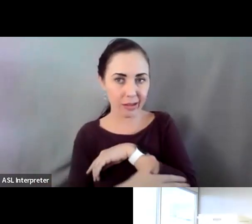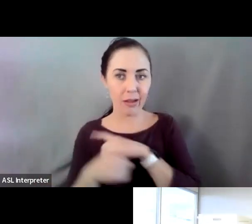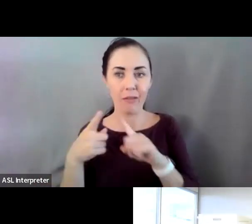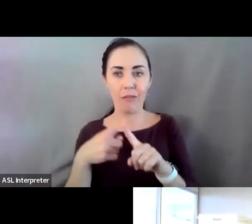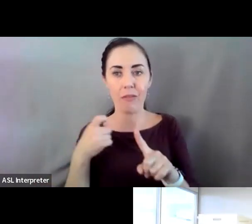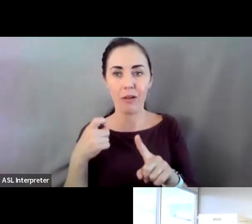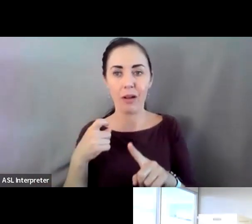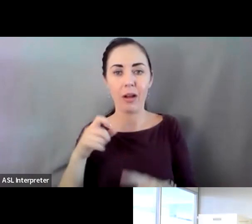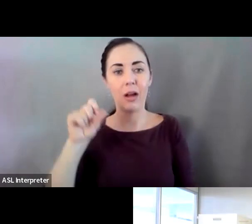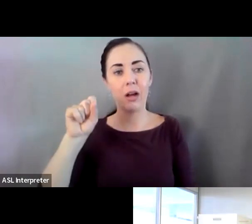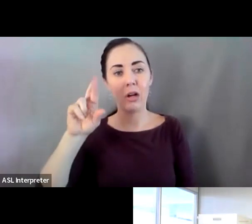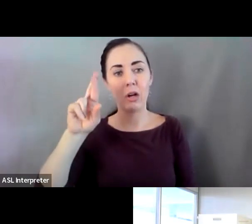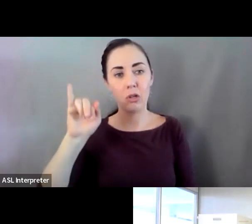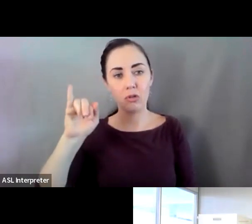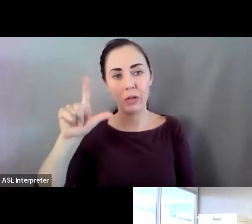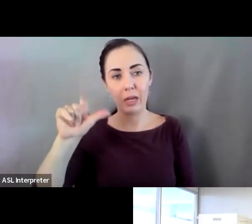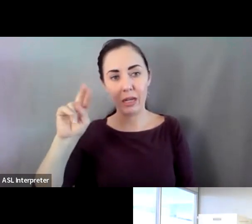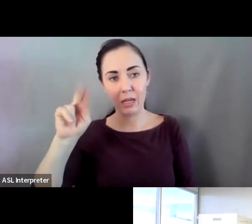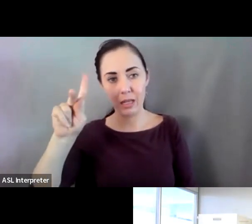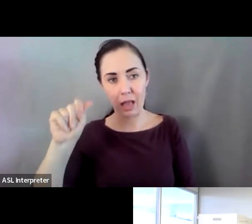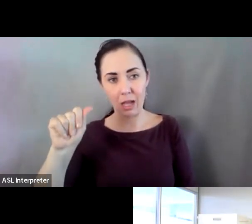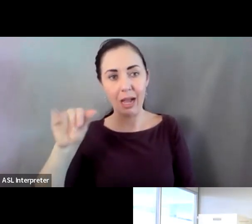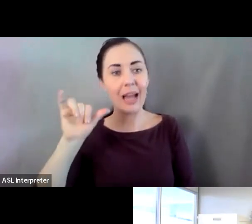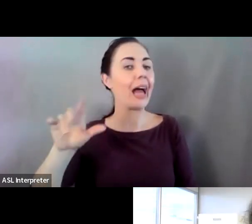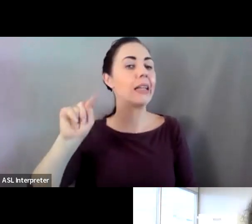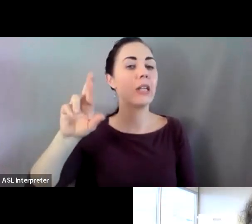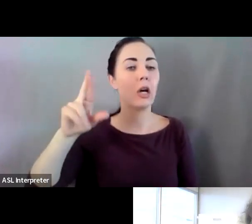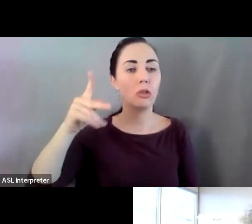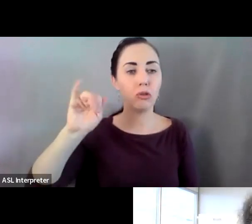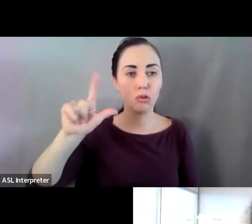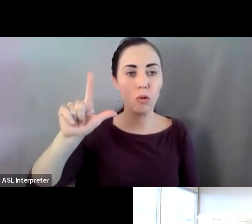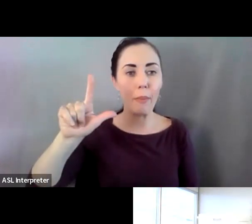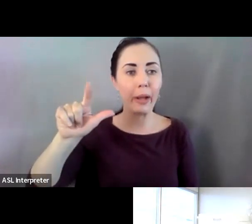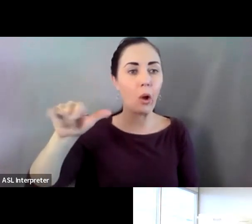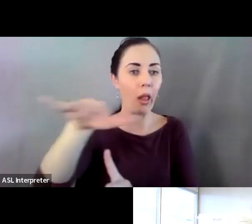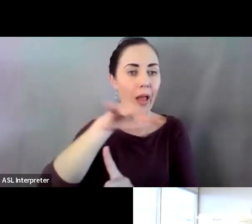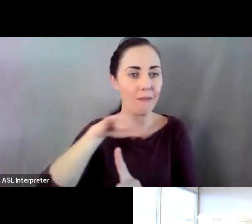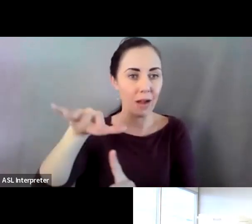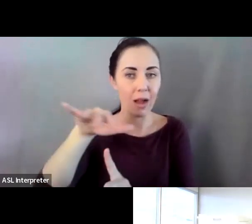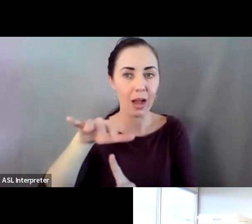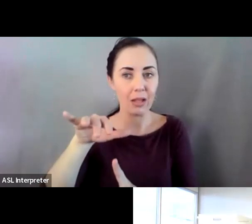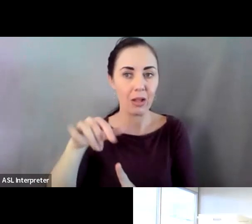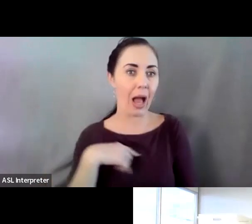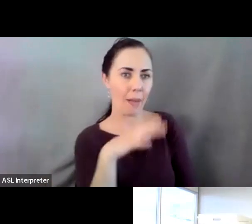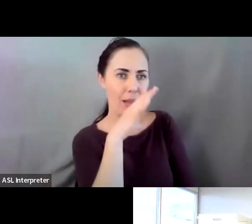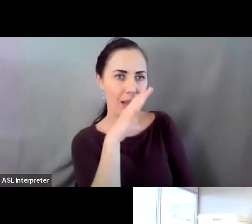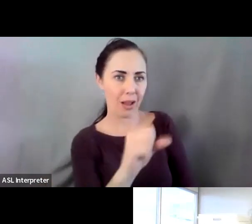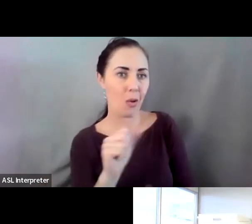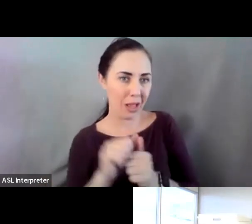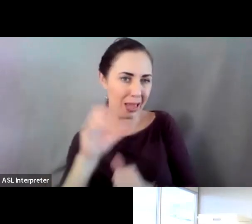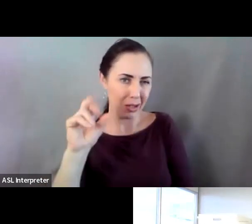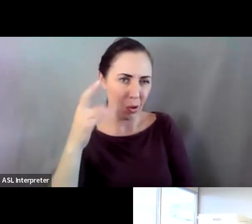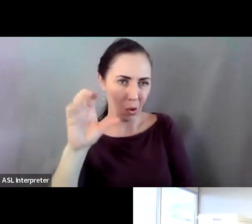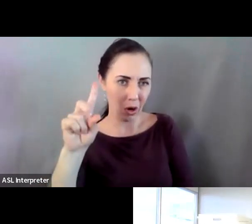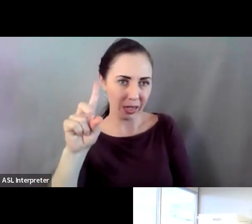from Sri Lanka, which is a tropical country, and that is one reason that I'm very fascinated about orchids. I